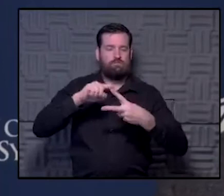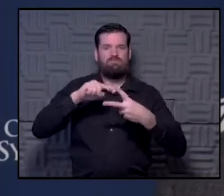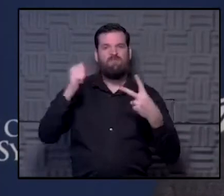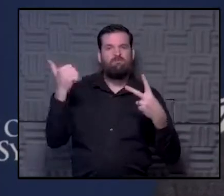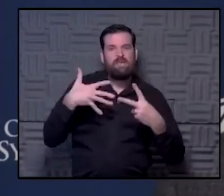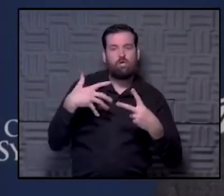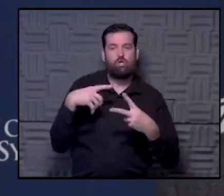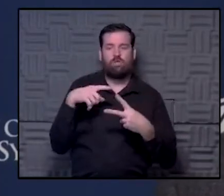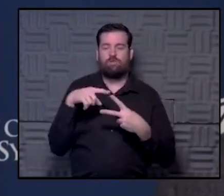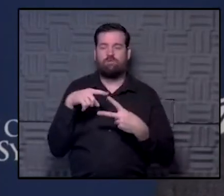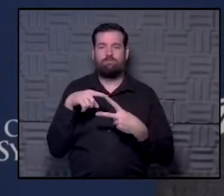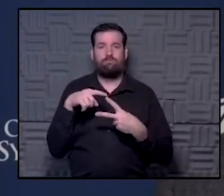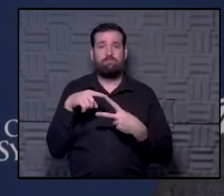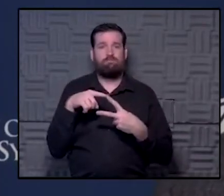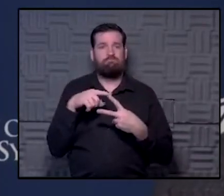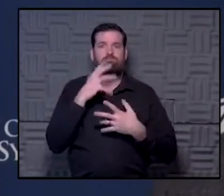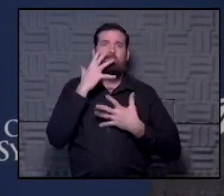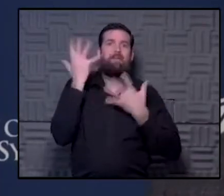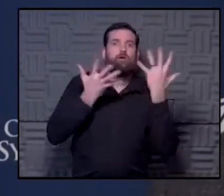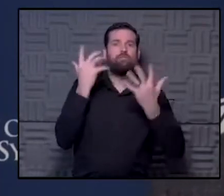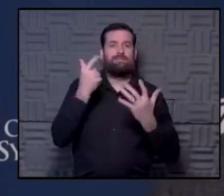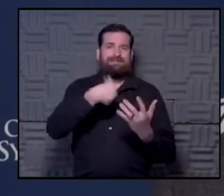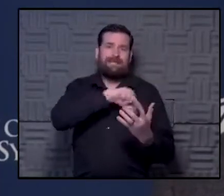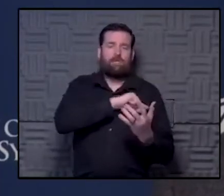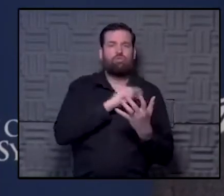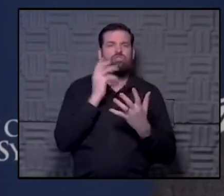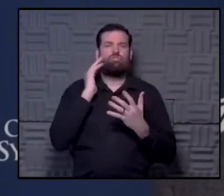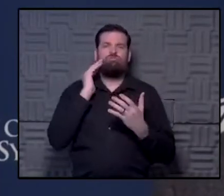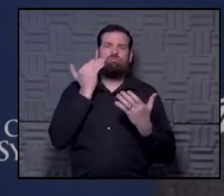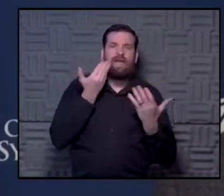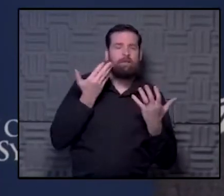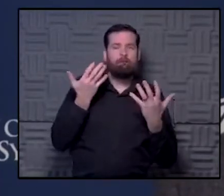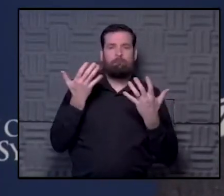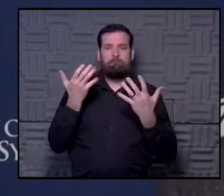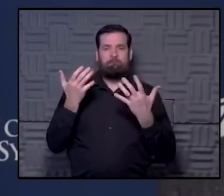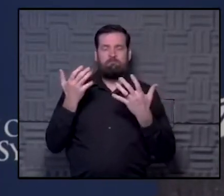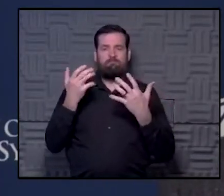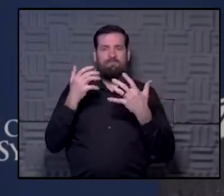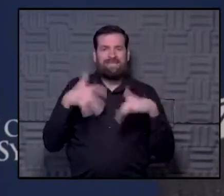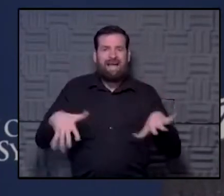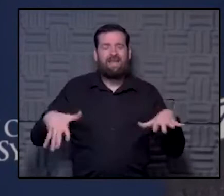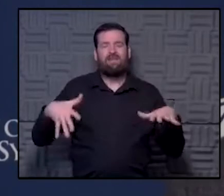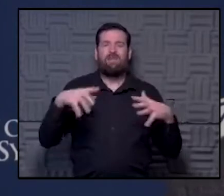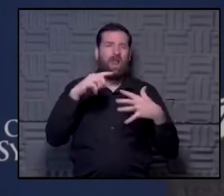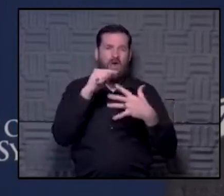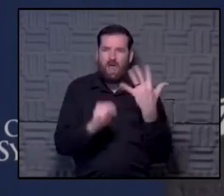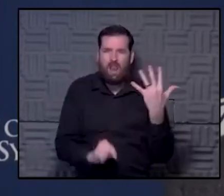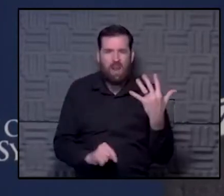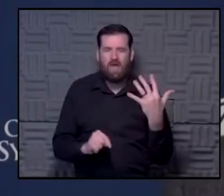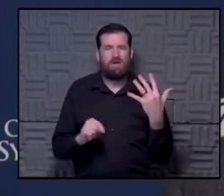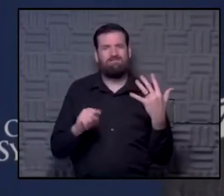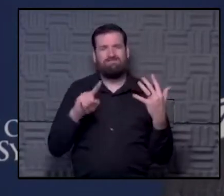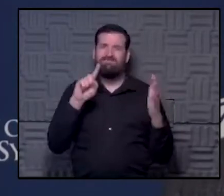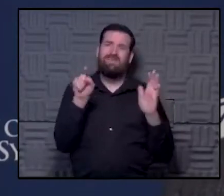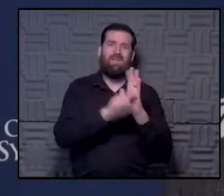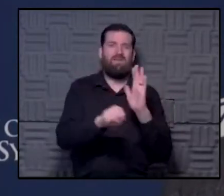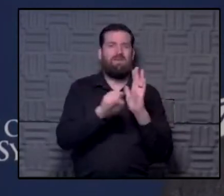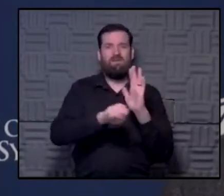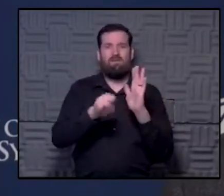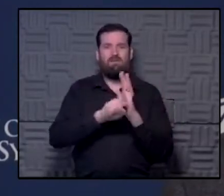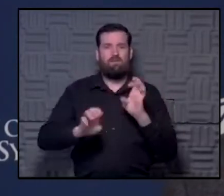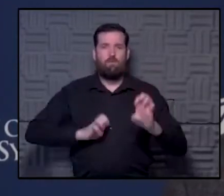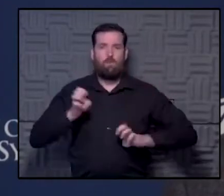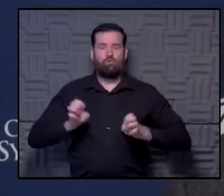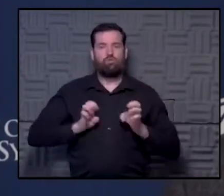fear, embarrassment, guilt, shame, uncertainty, anxiety, any of those goopy negative emotions that are